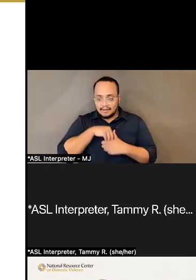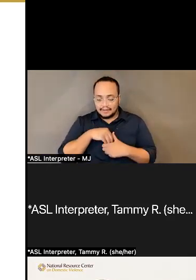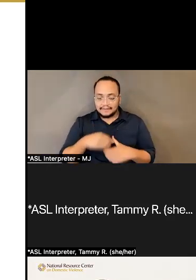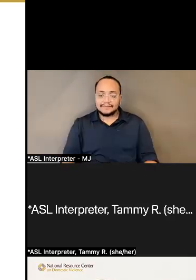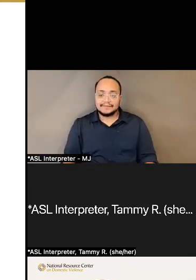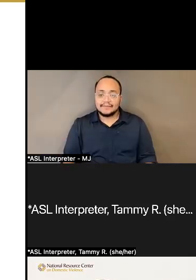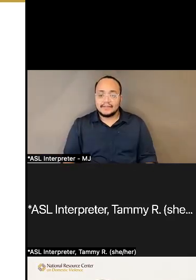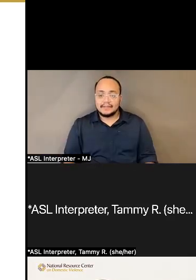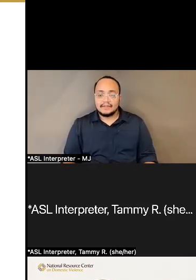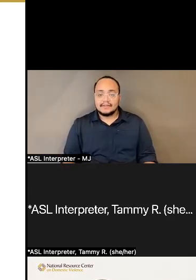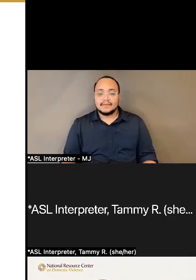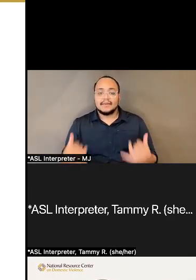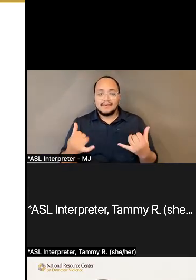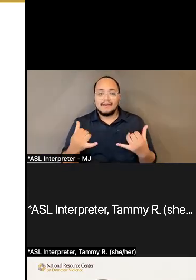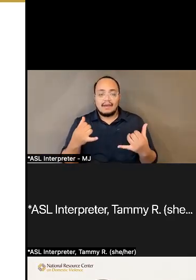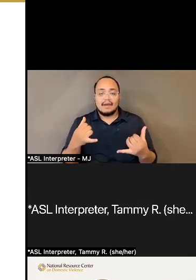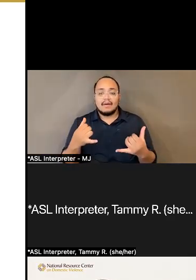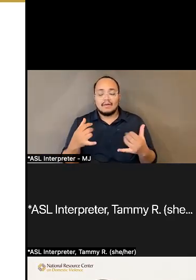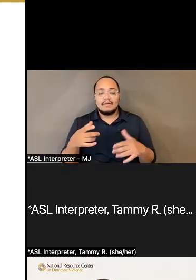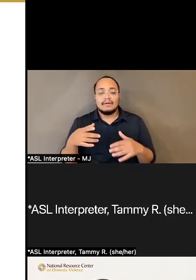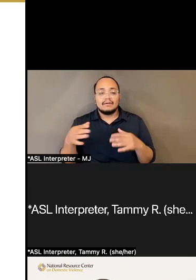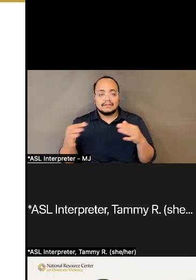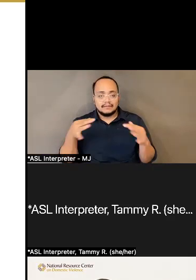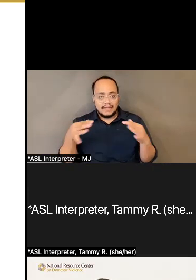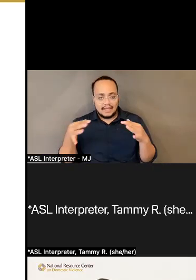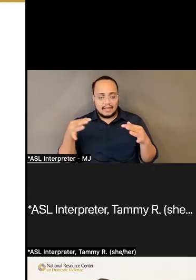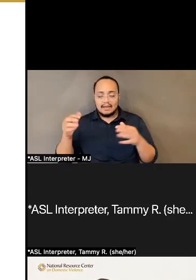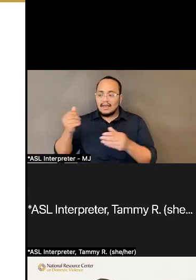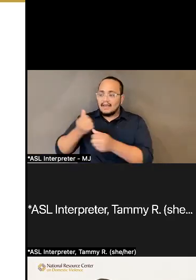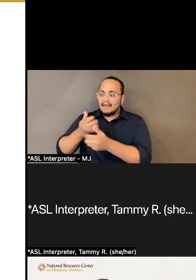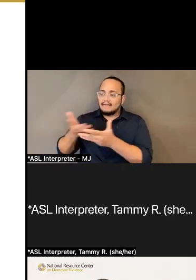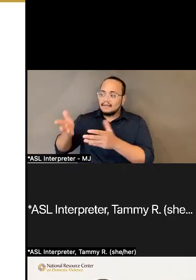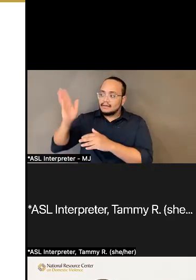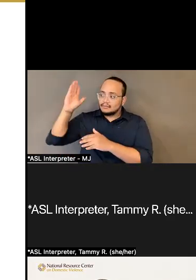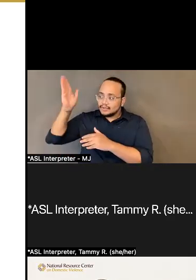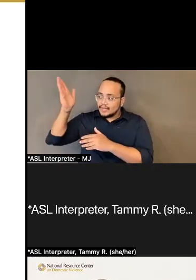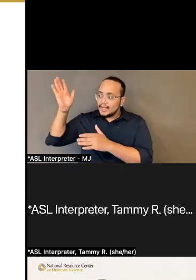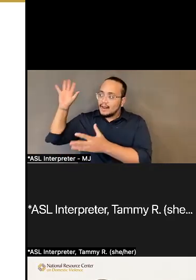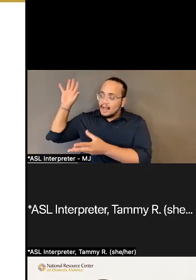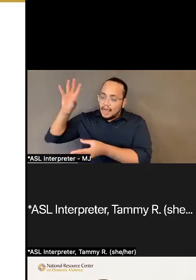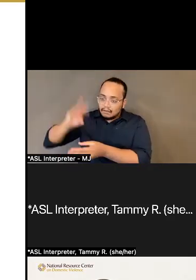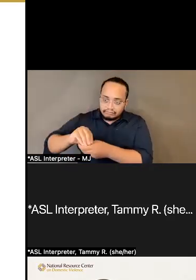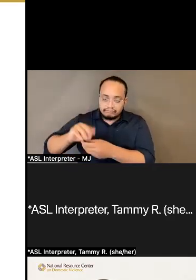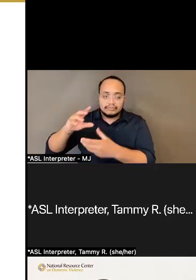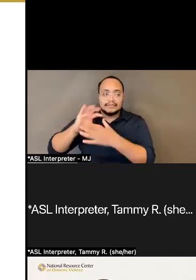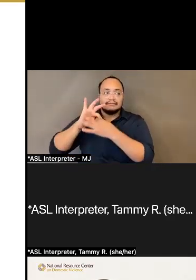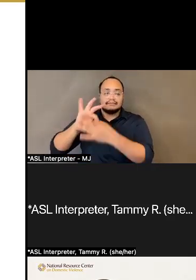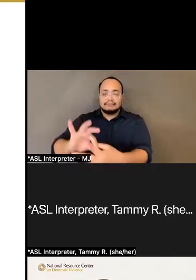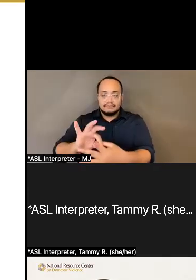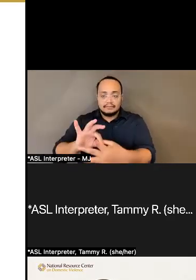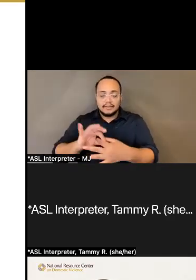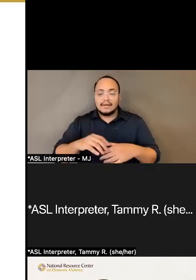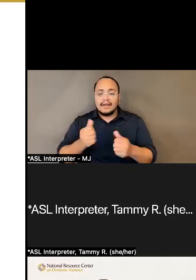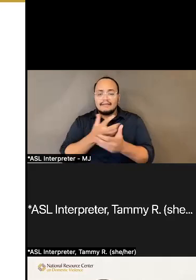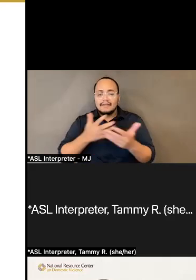So let's take a moment to bring this all together. What you have witnessed in